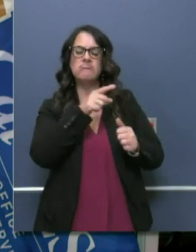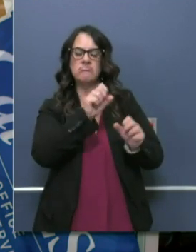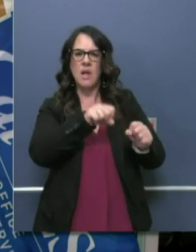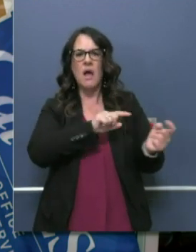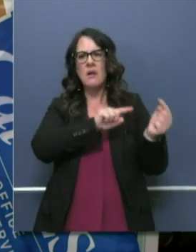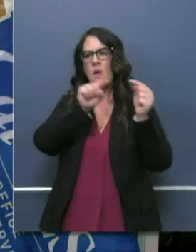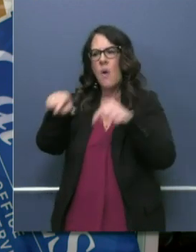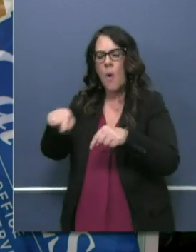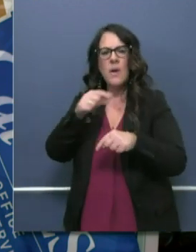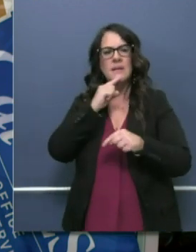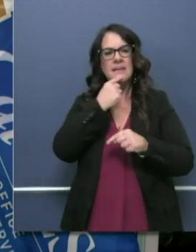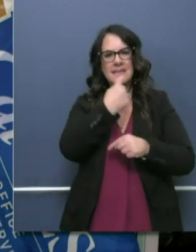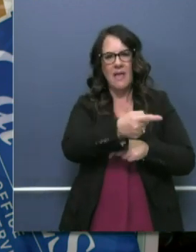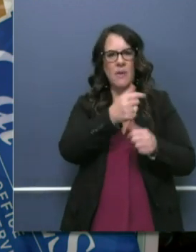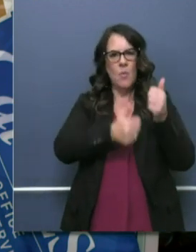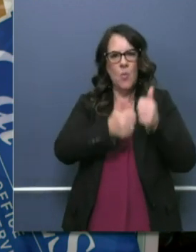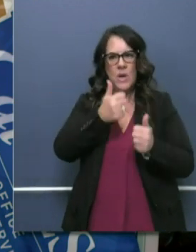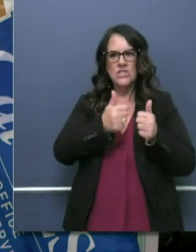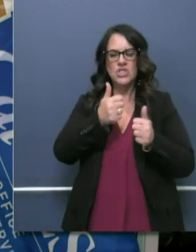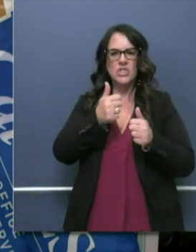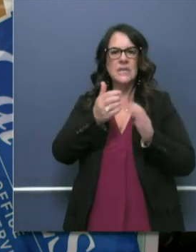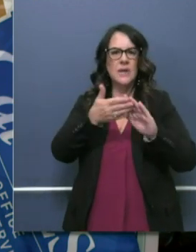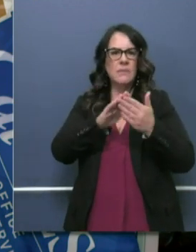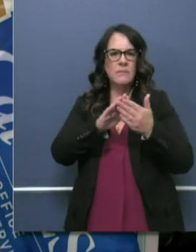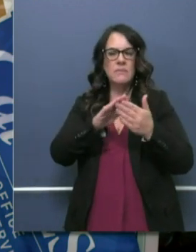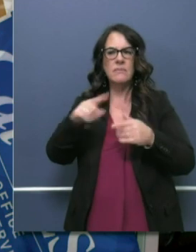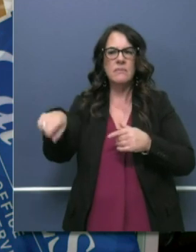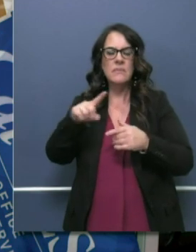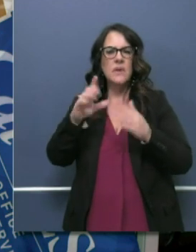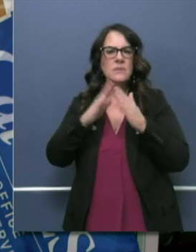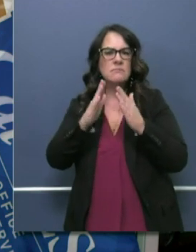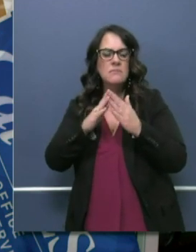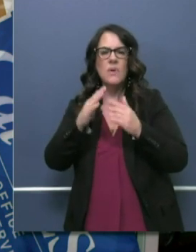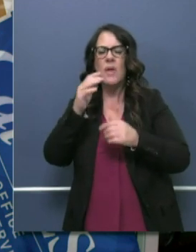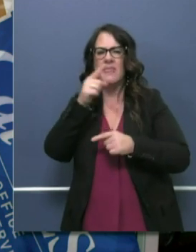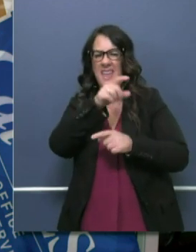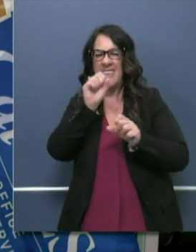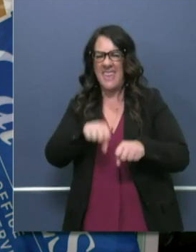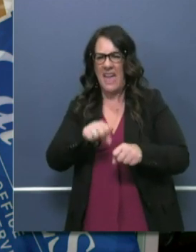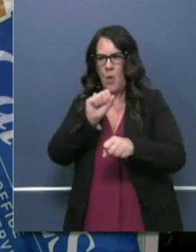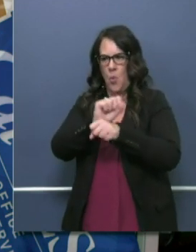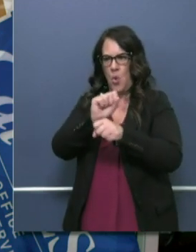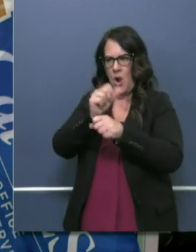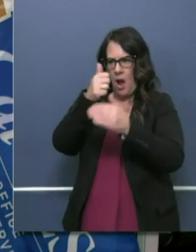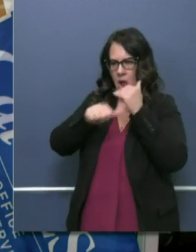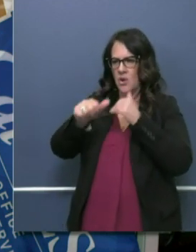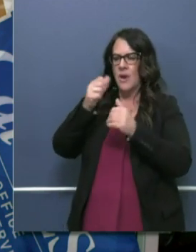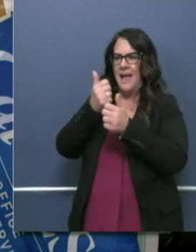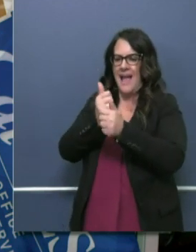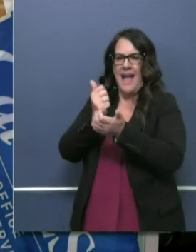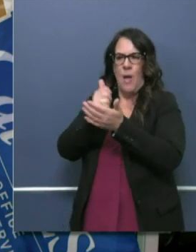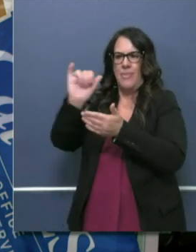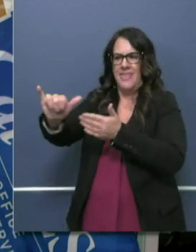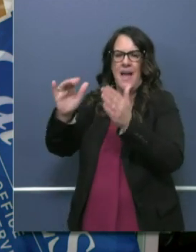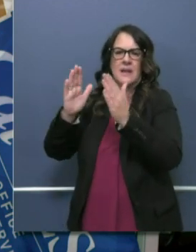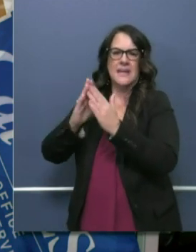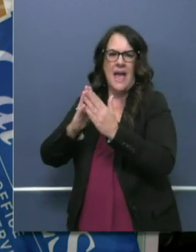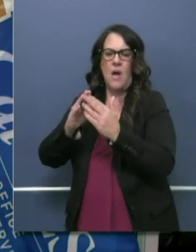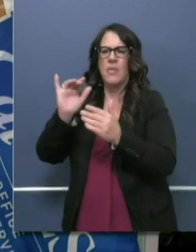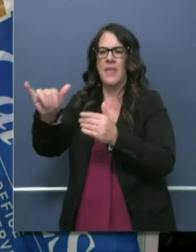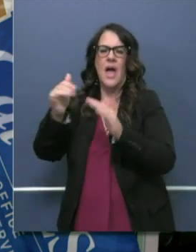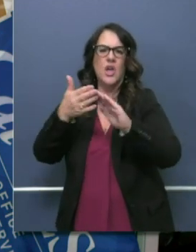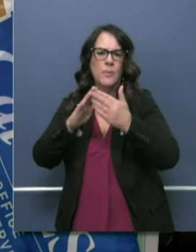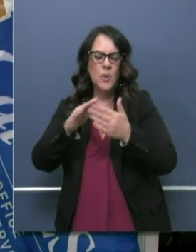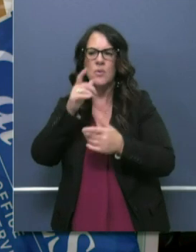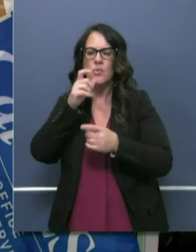And the model is designed to be scalable. So we can start in one place and very quickly build it up so that they have the resources that they need if